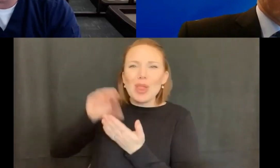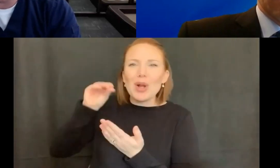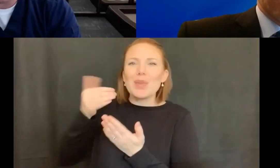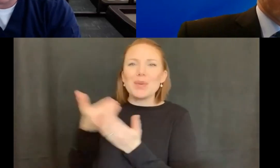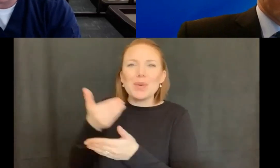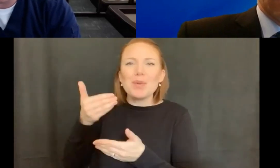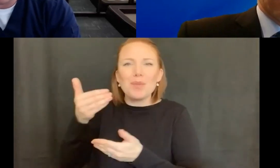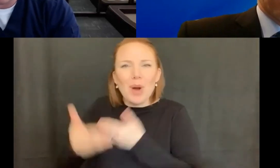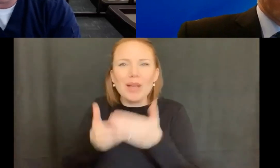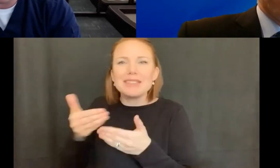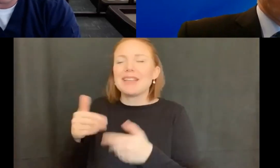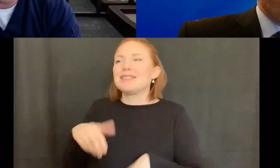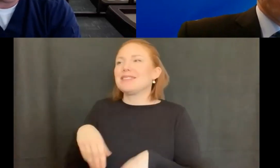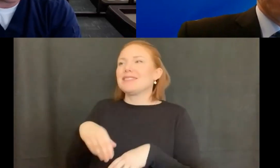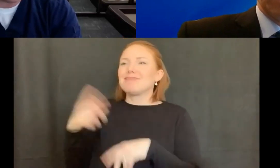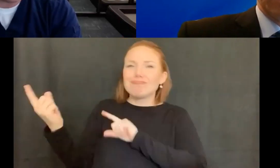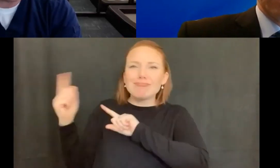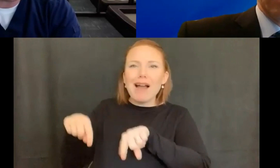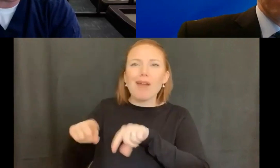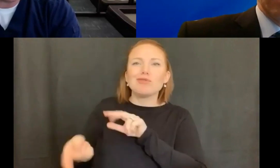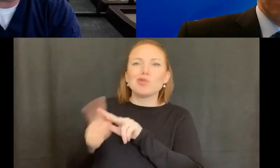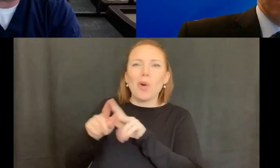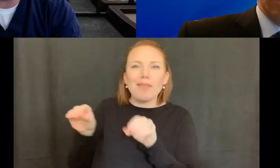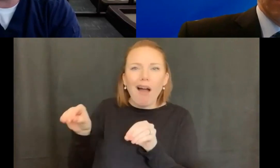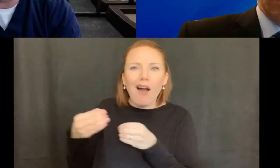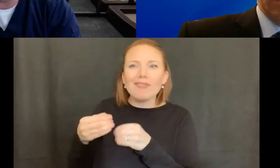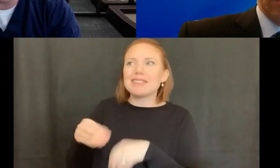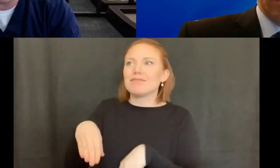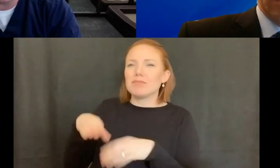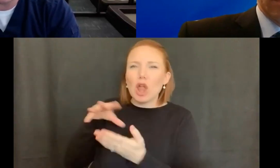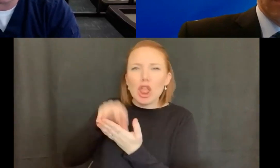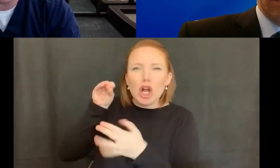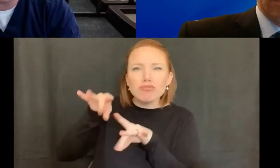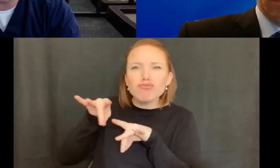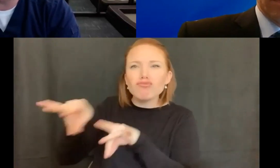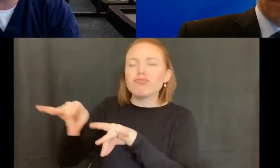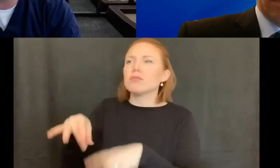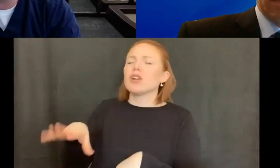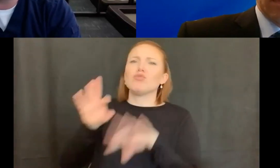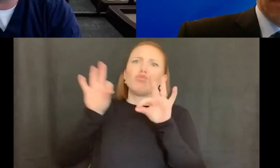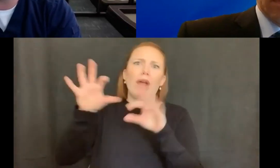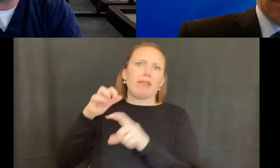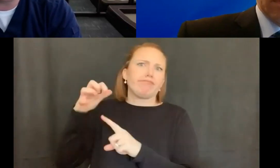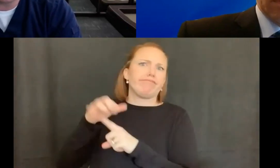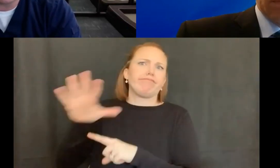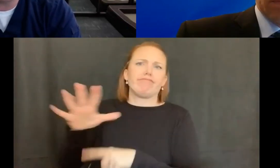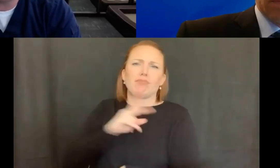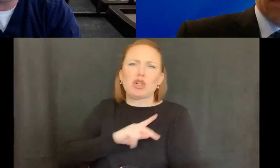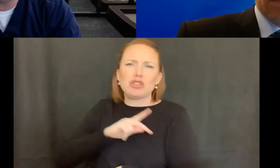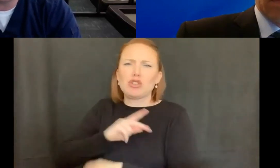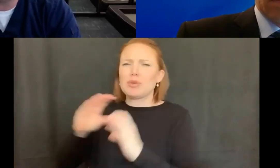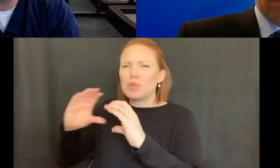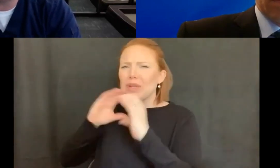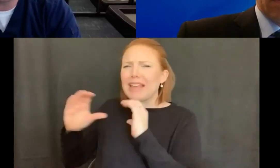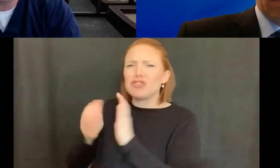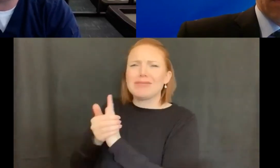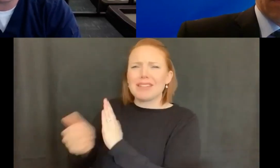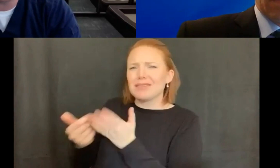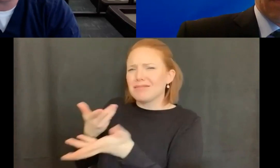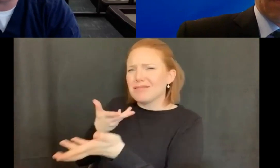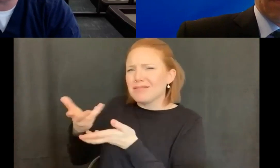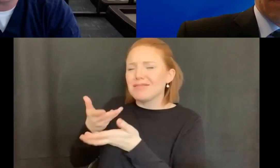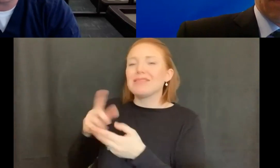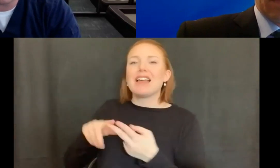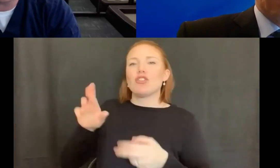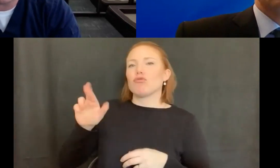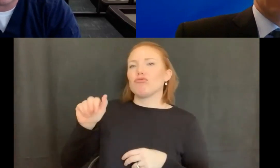processes that you come to the office with, and excellent interpersonal skills. And like I said, that radiograph